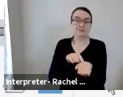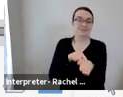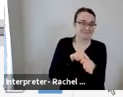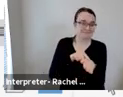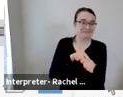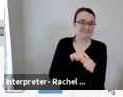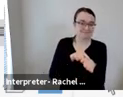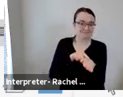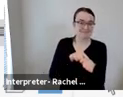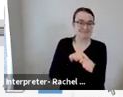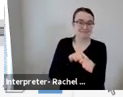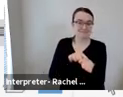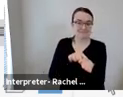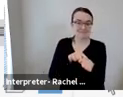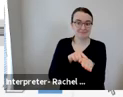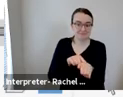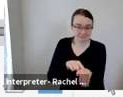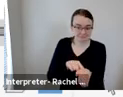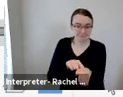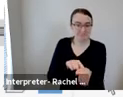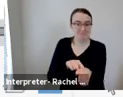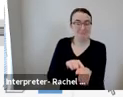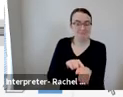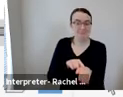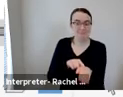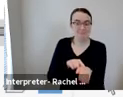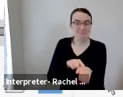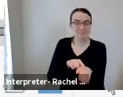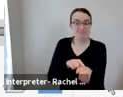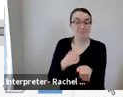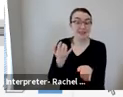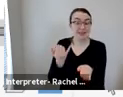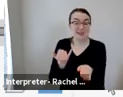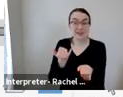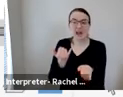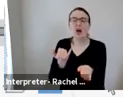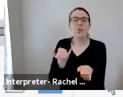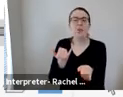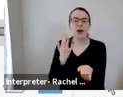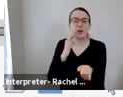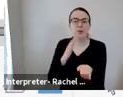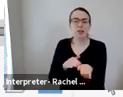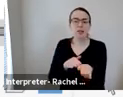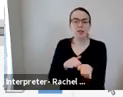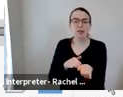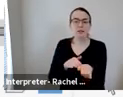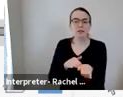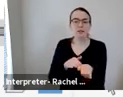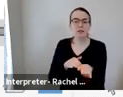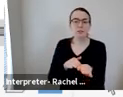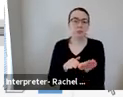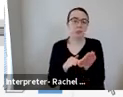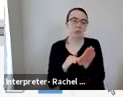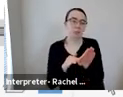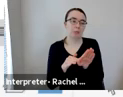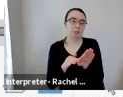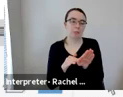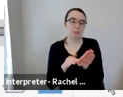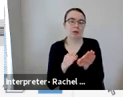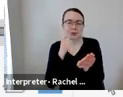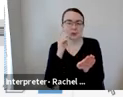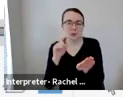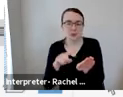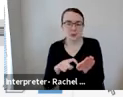face in, push that down a little bit. And you know what? Let's also turn it this way. And notice how